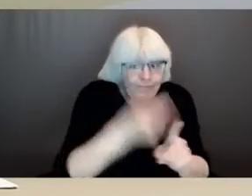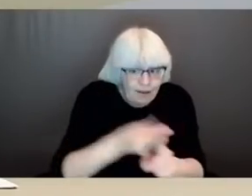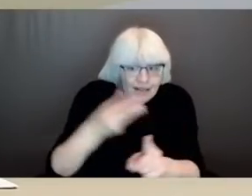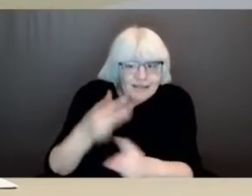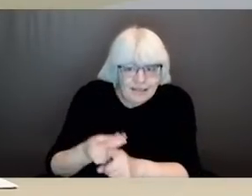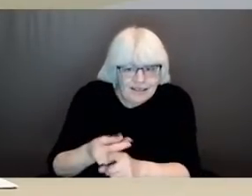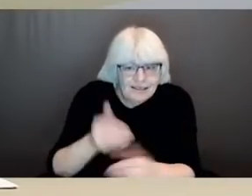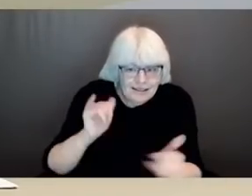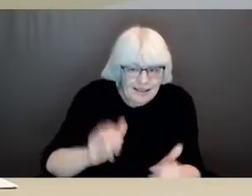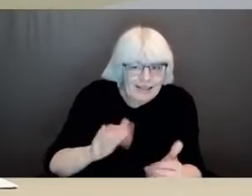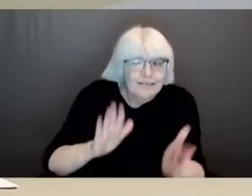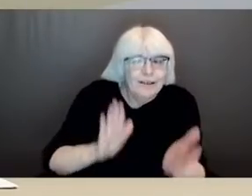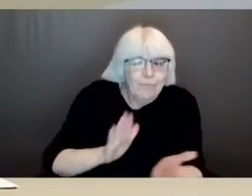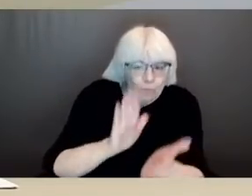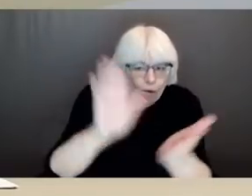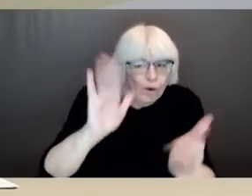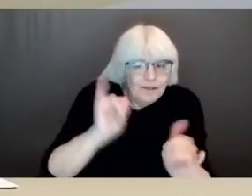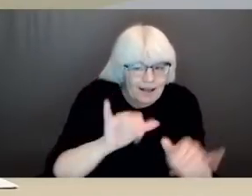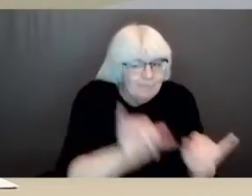places,